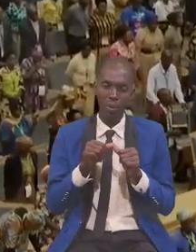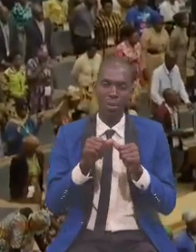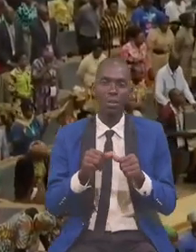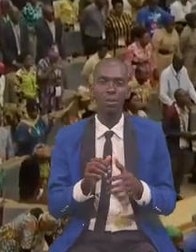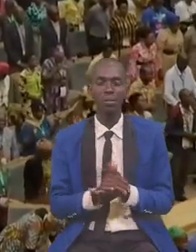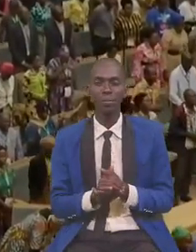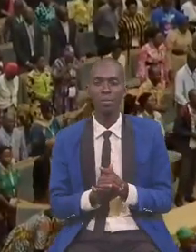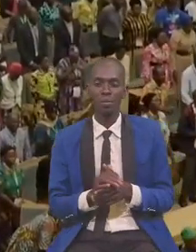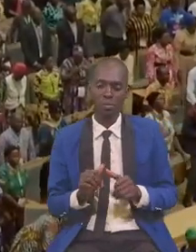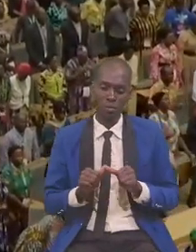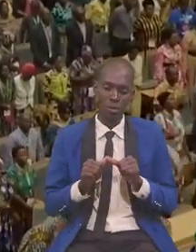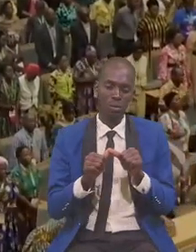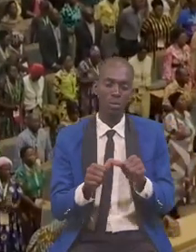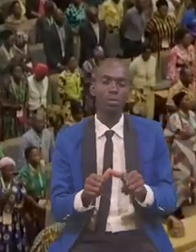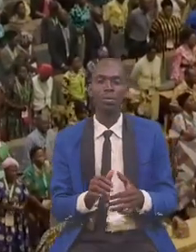Go on.